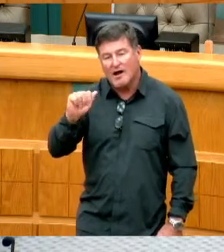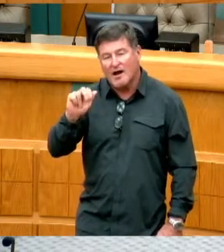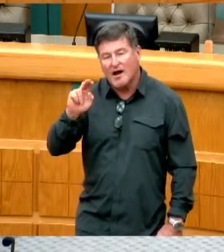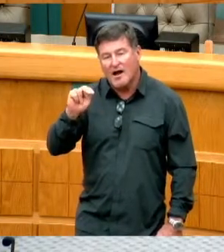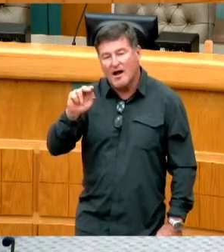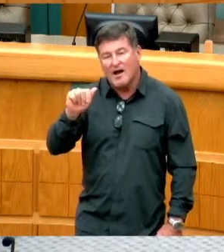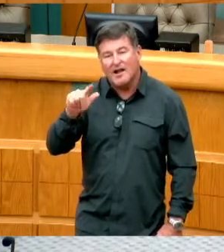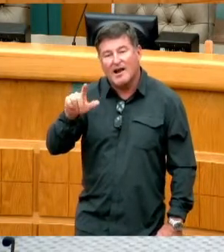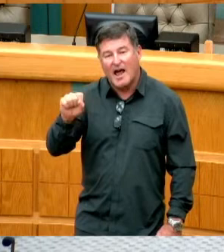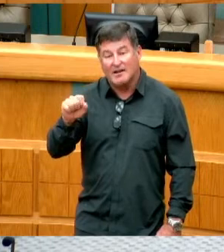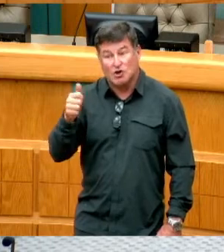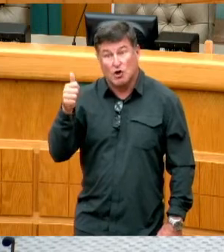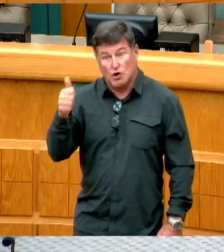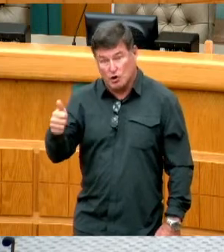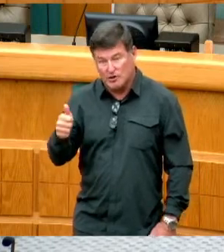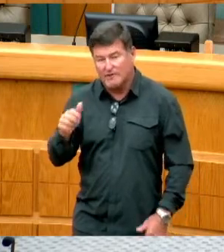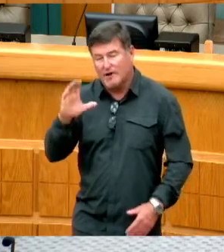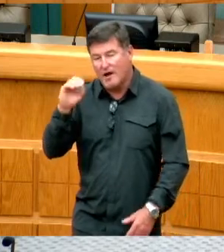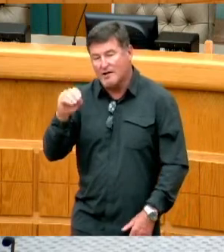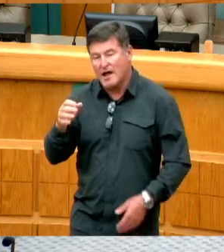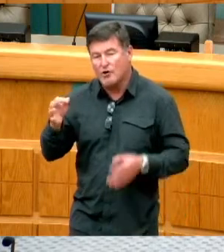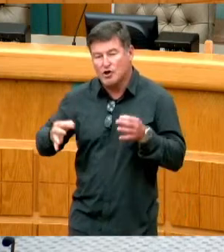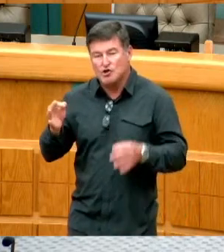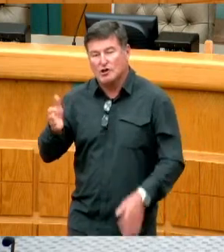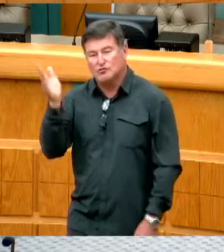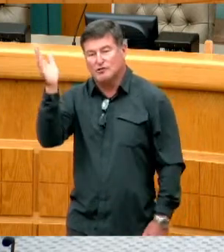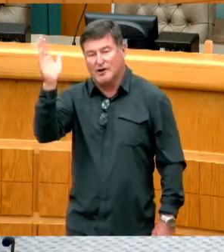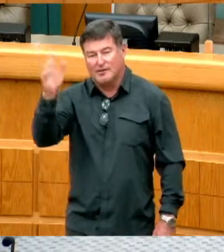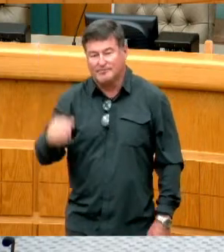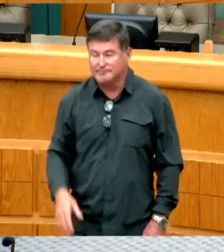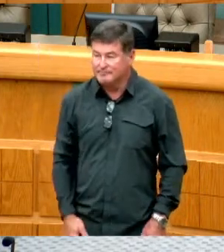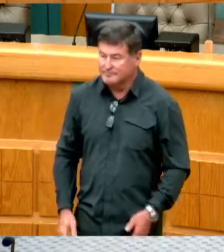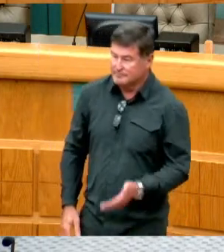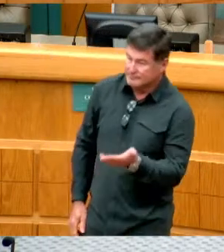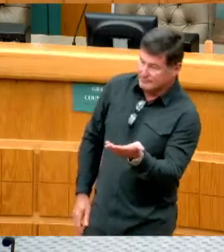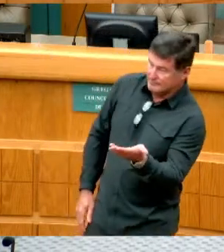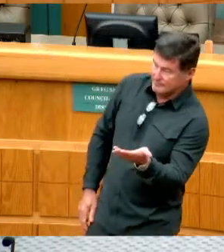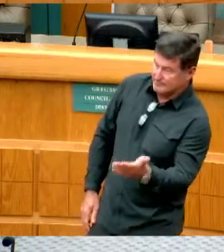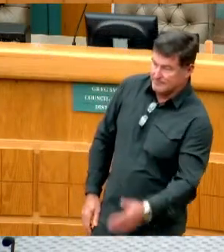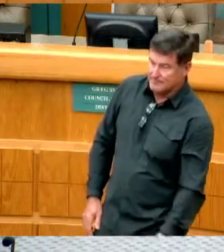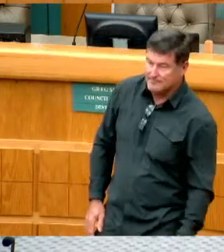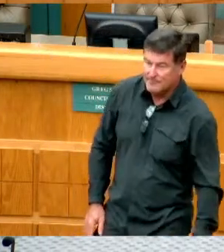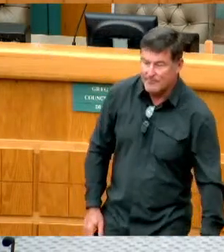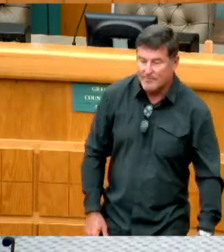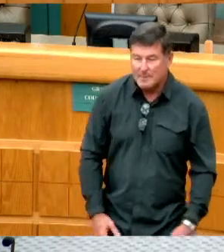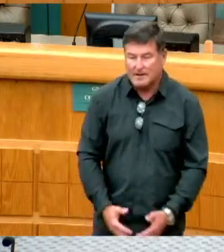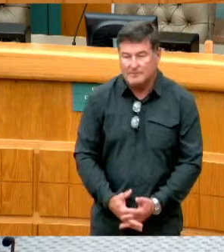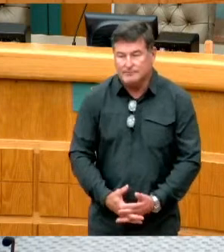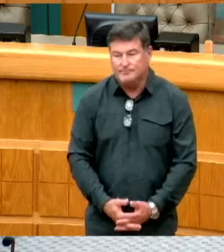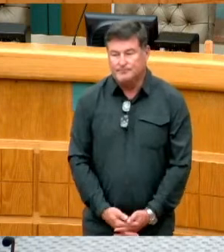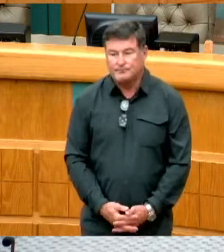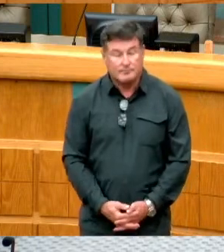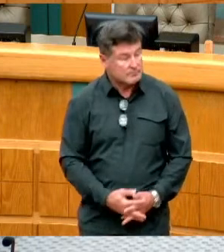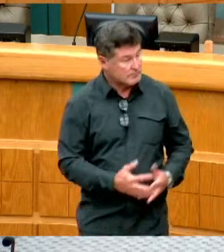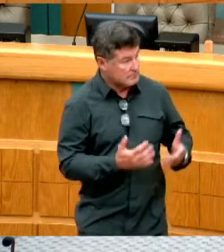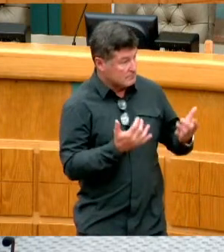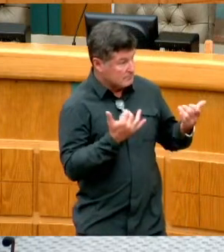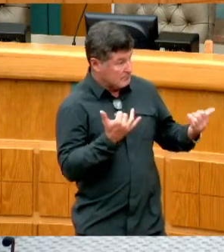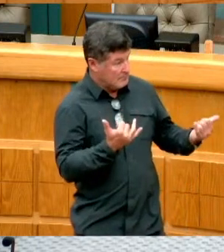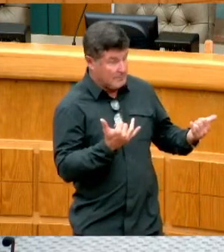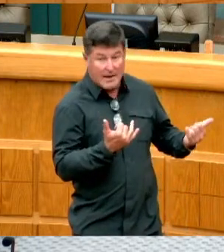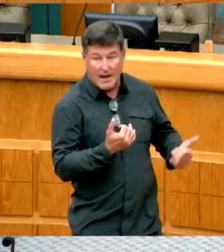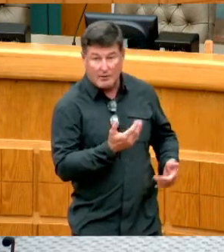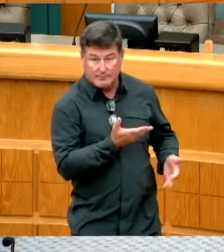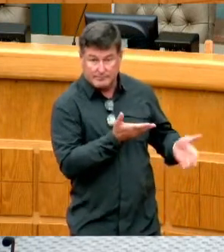El día de ayer lanzamos el programa de la ciudad de Corpus Christi Salvando a Nuestros Mayores, o SOS, para ayudar a nuestras personas mayores más vulnerables en sus